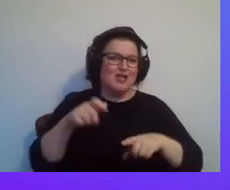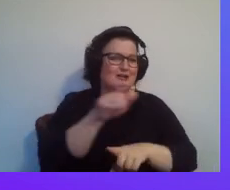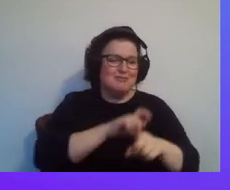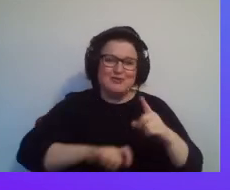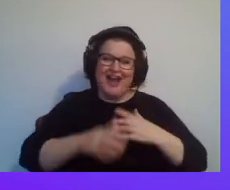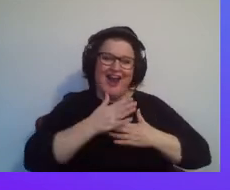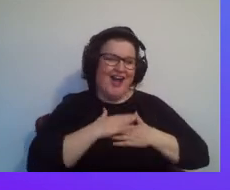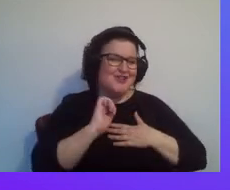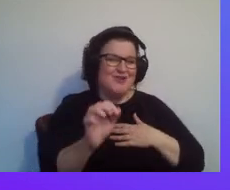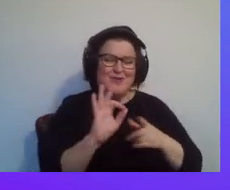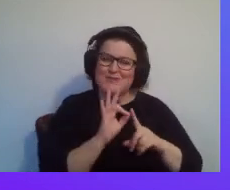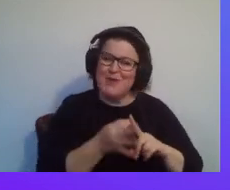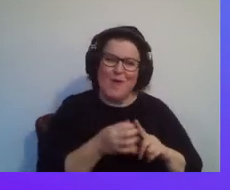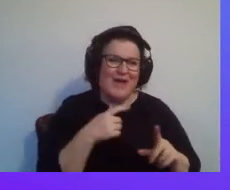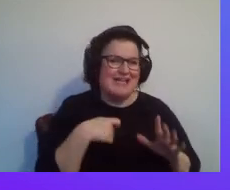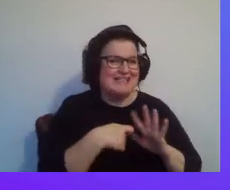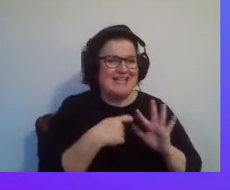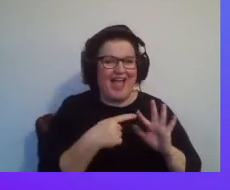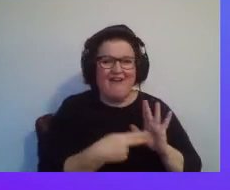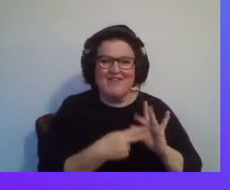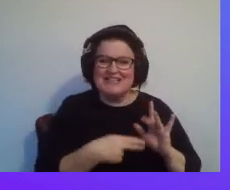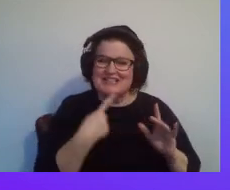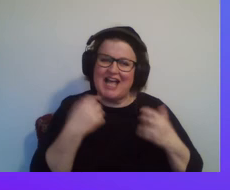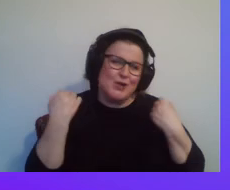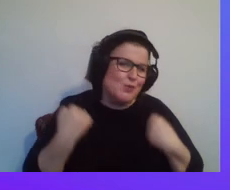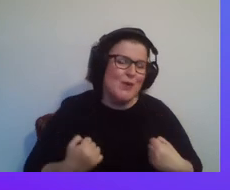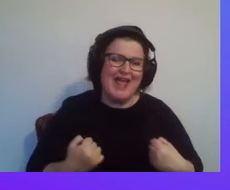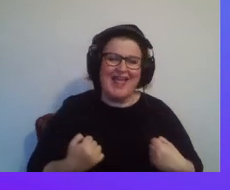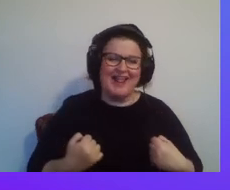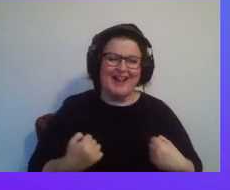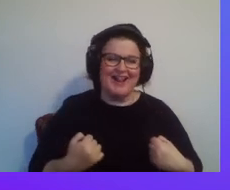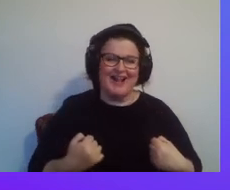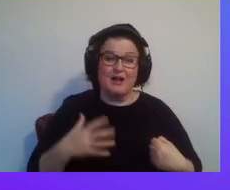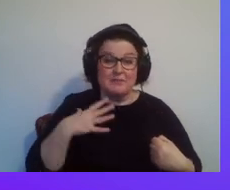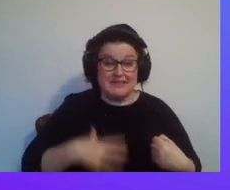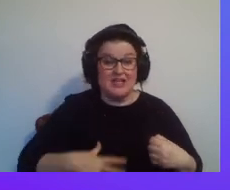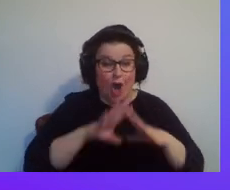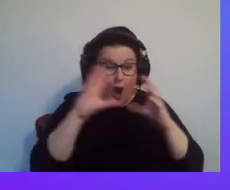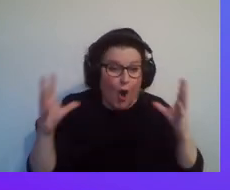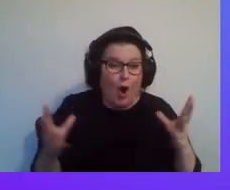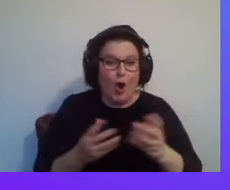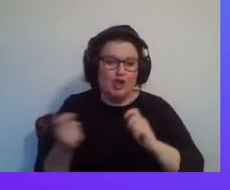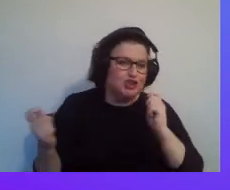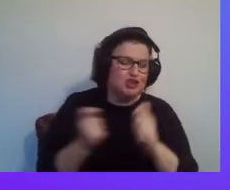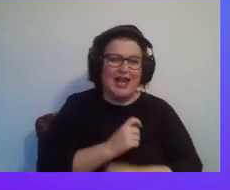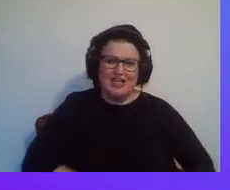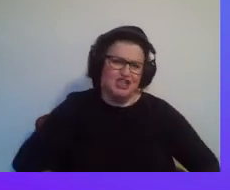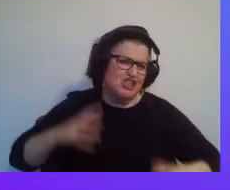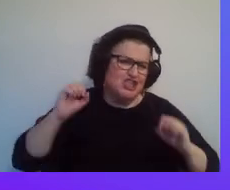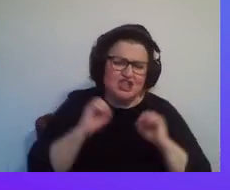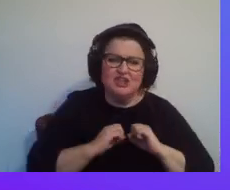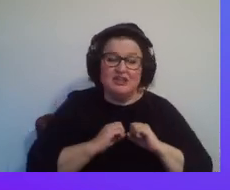point, Kevin, that it's going to require will. And I would say it requires wholesale change, courage, true commitment,